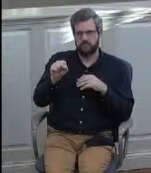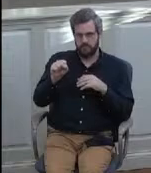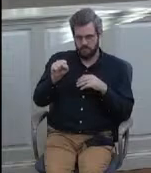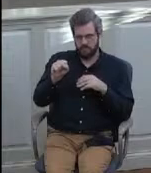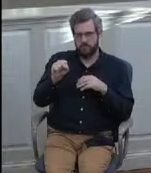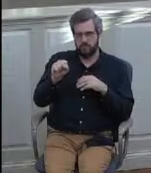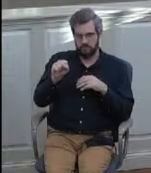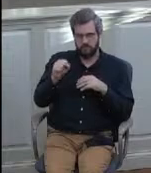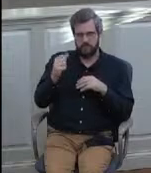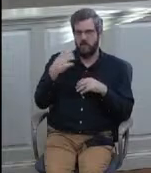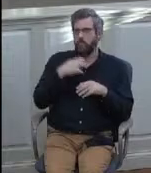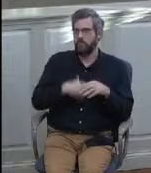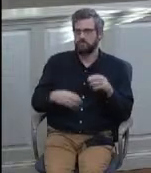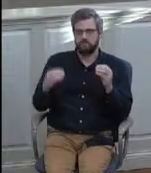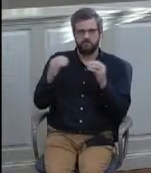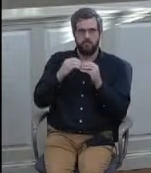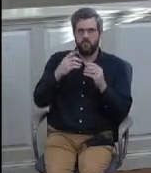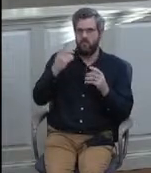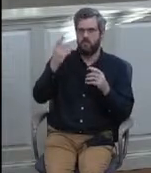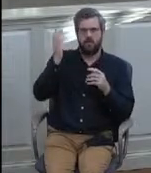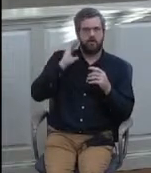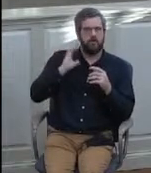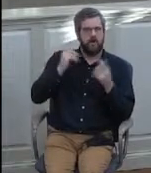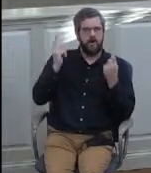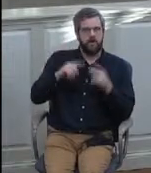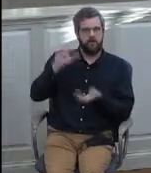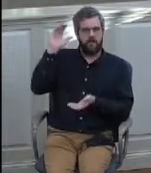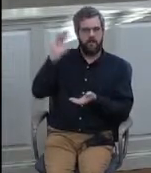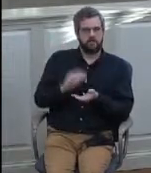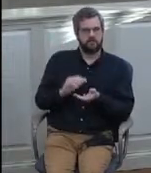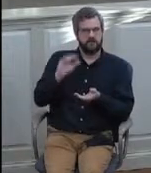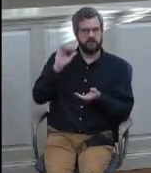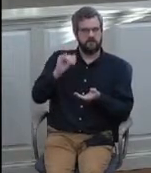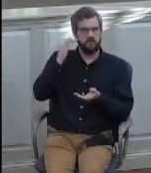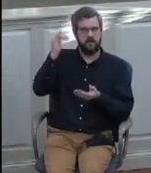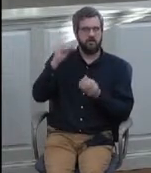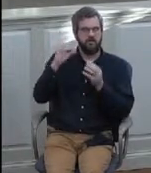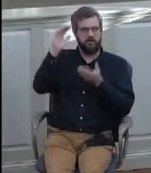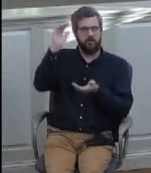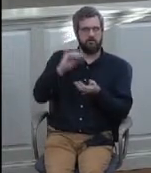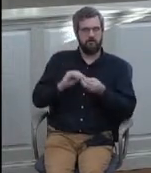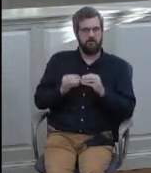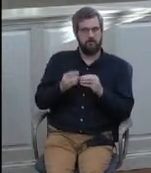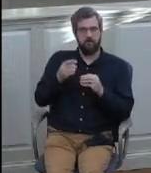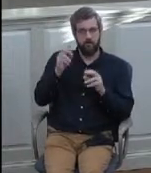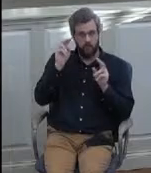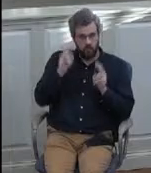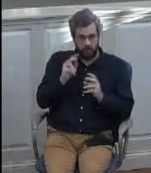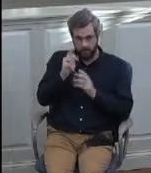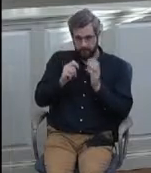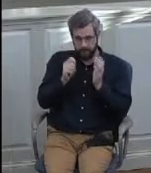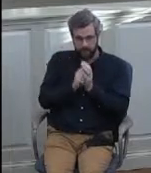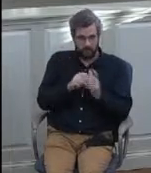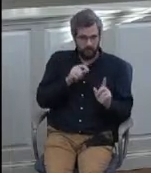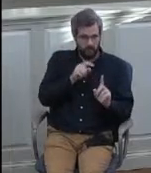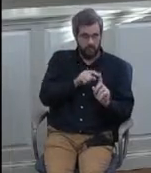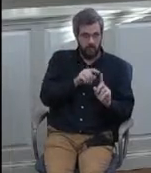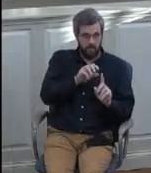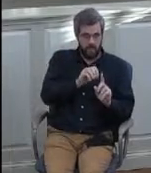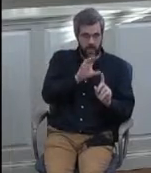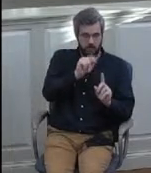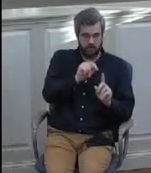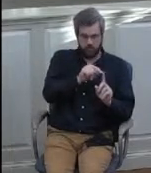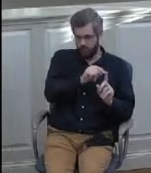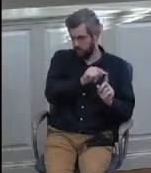most of this past year over a 7-day period. Because, as you know, if you look at the period between the end of October